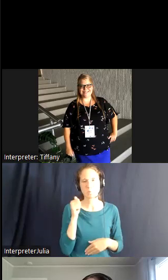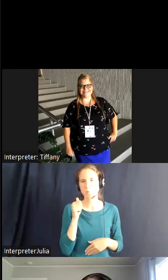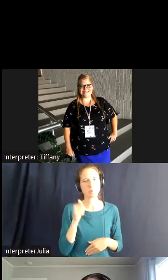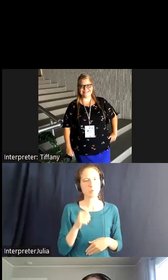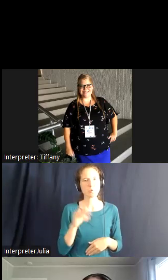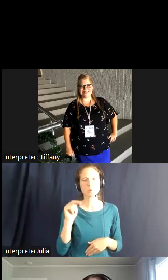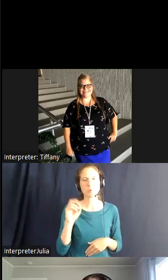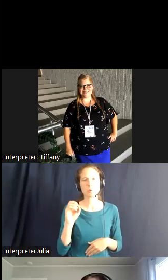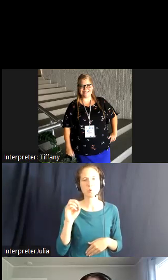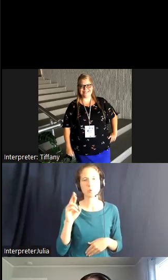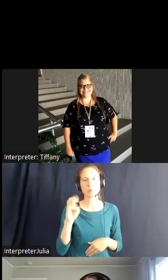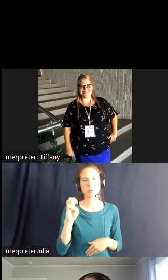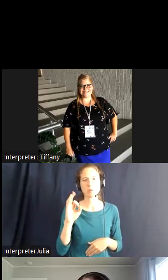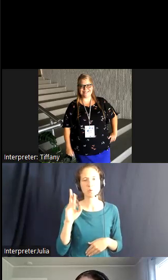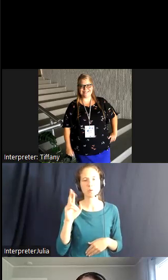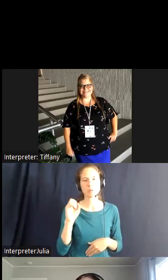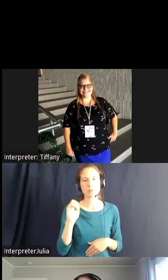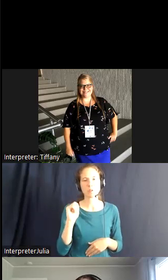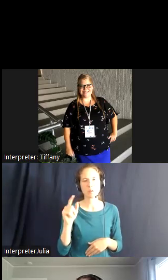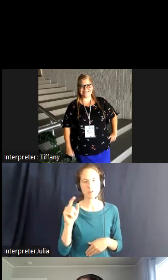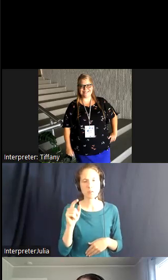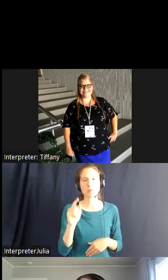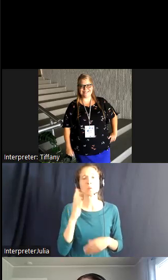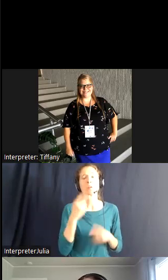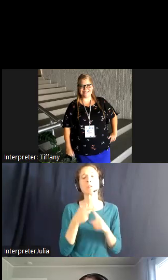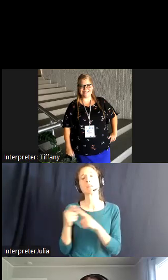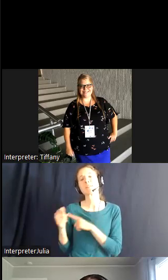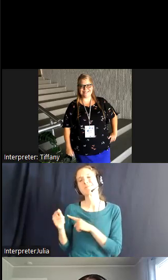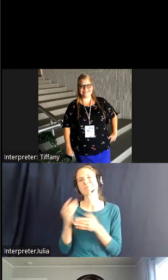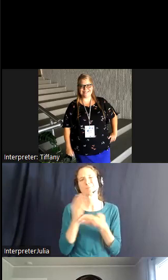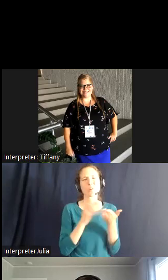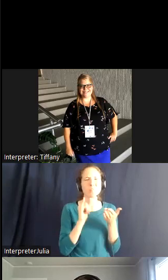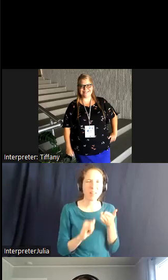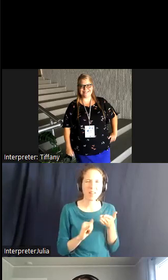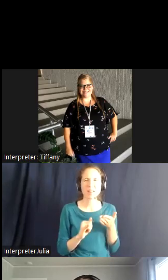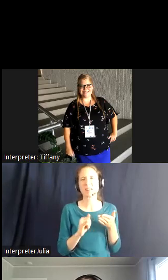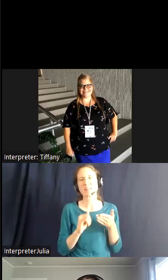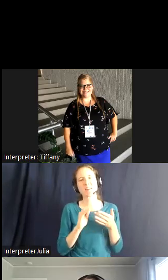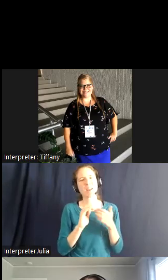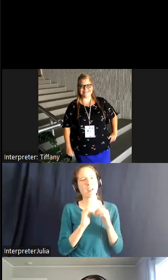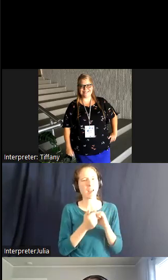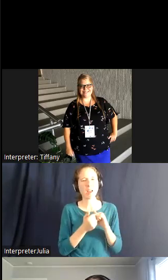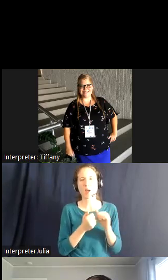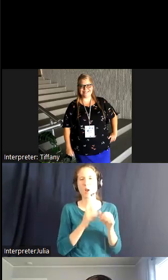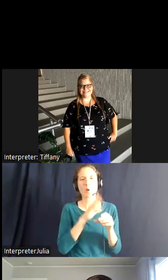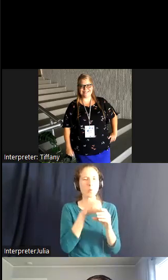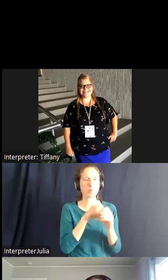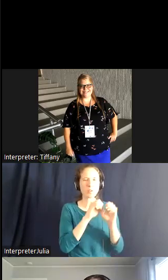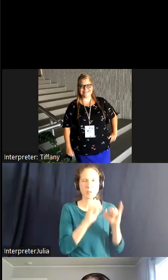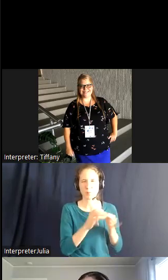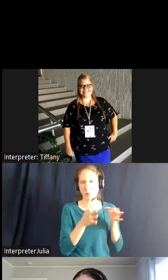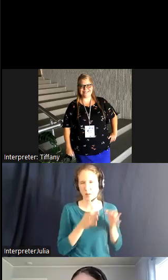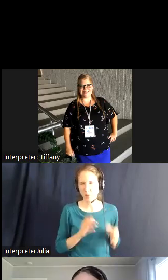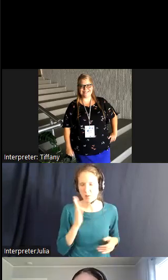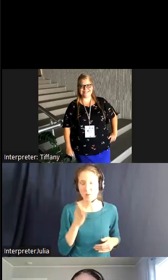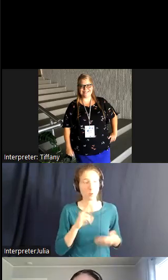We'll walk through a number of different pieces of this and how this really gets integrated into the system, what this means for